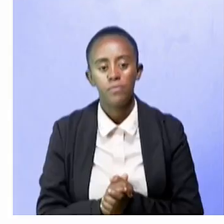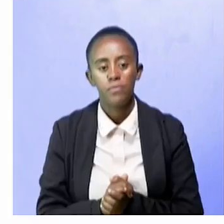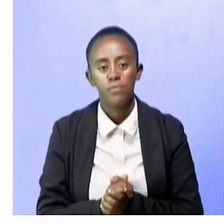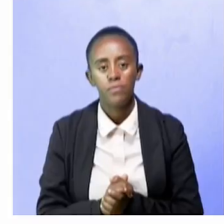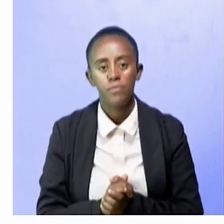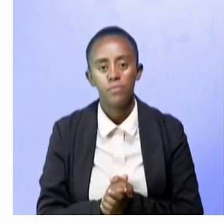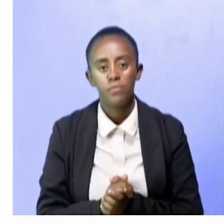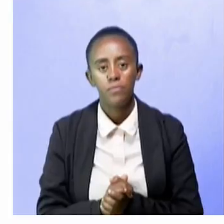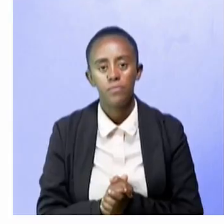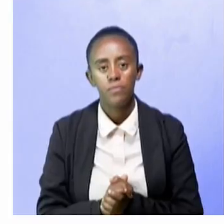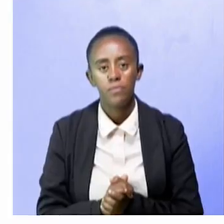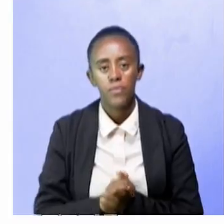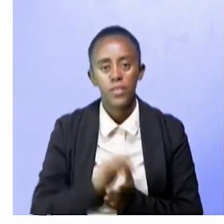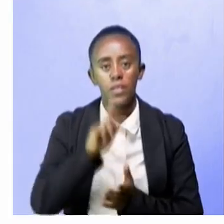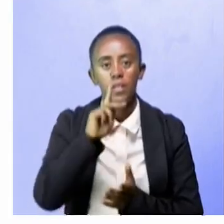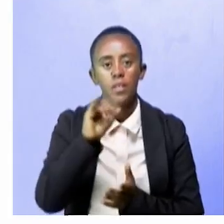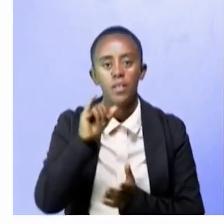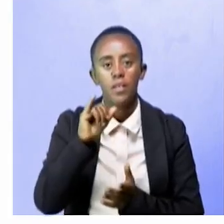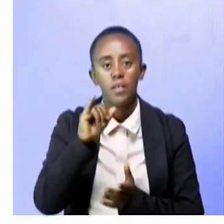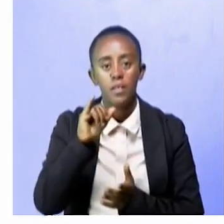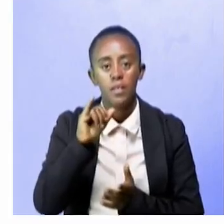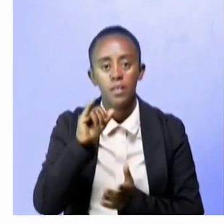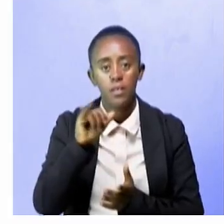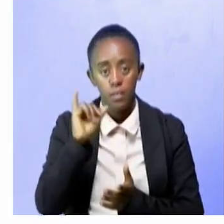That's key in.